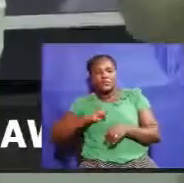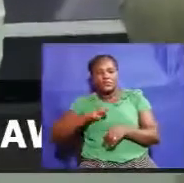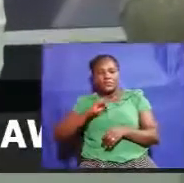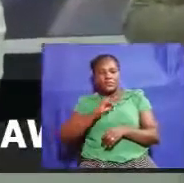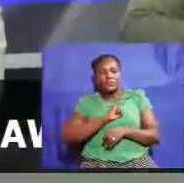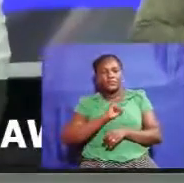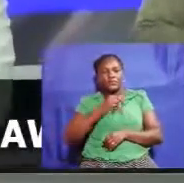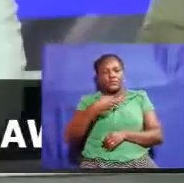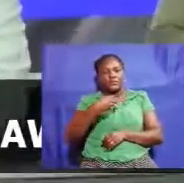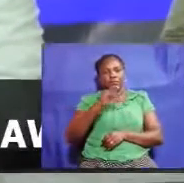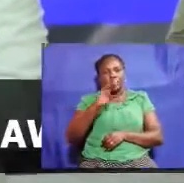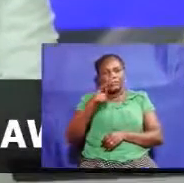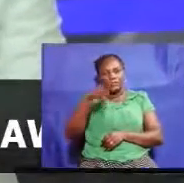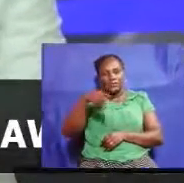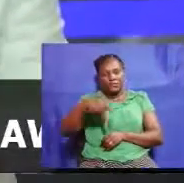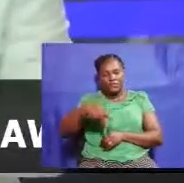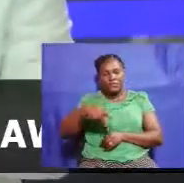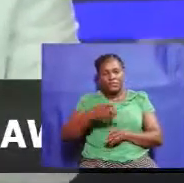God.